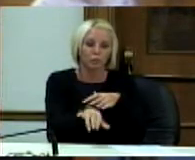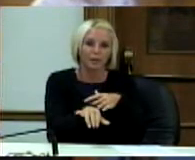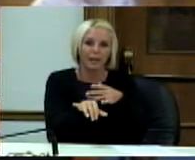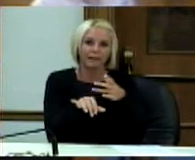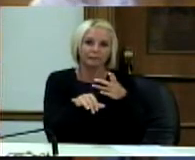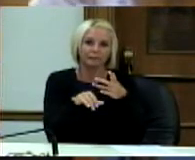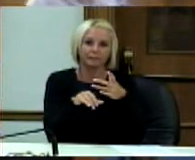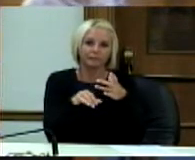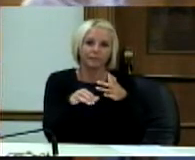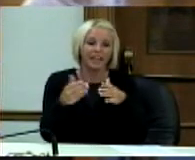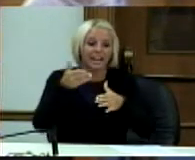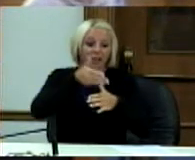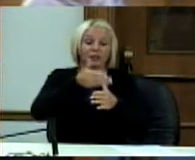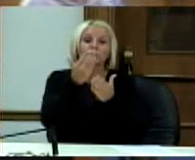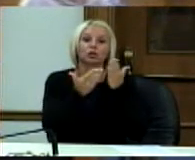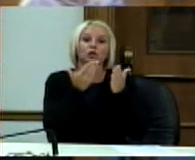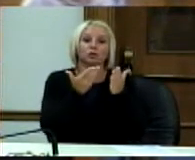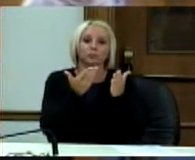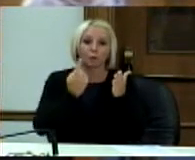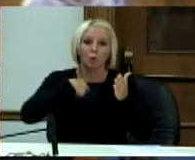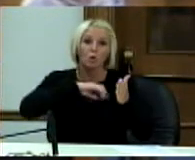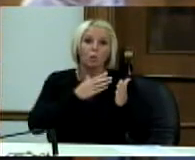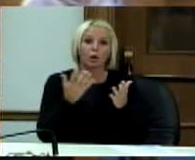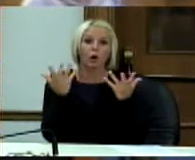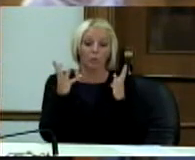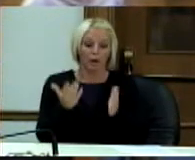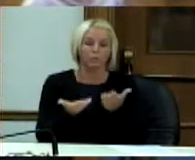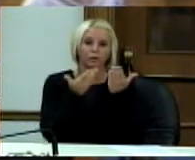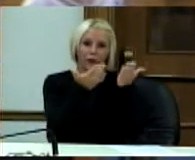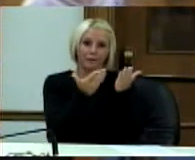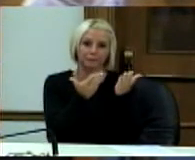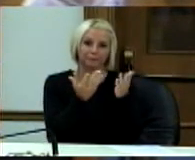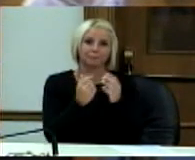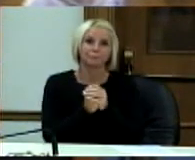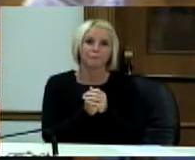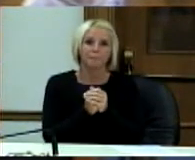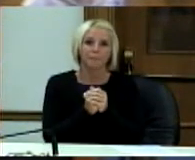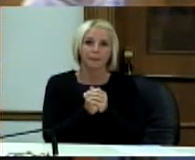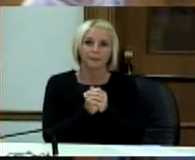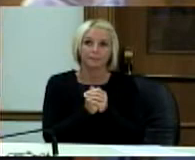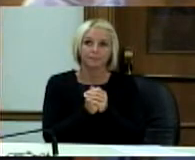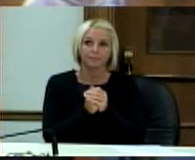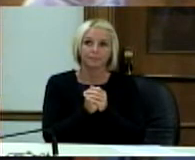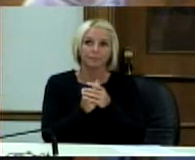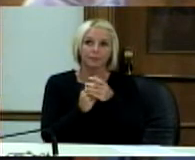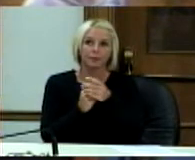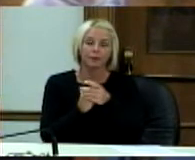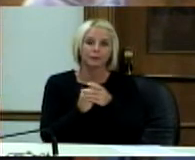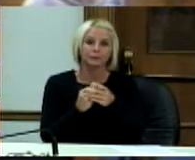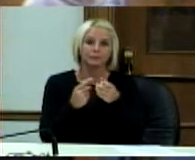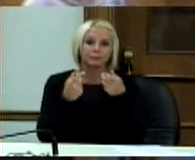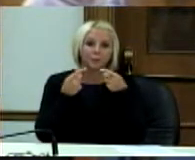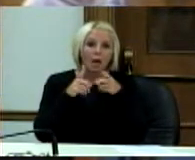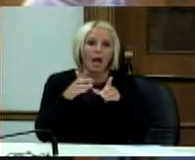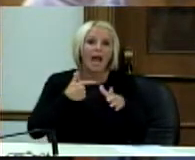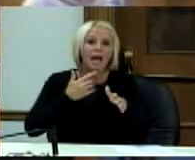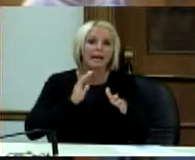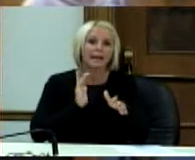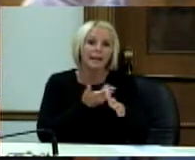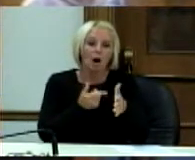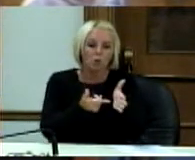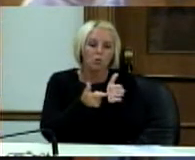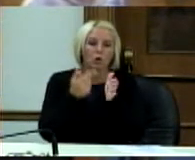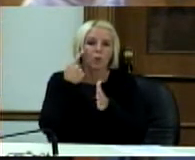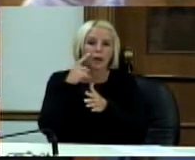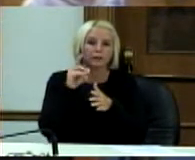that intervention services that we provide. In our quest for